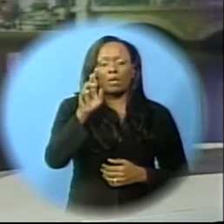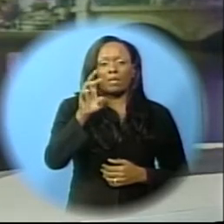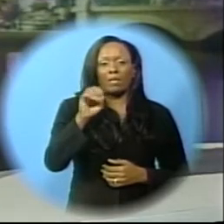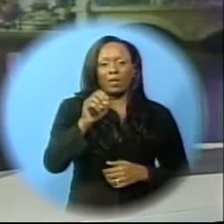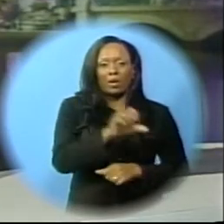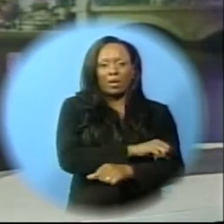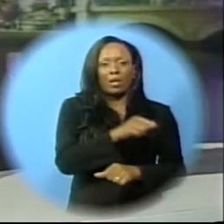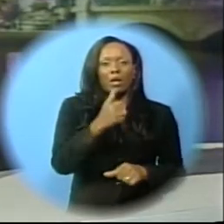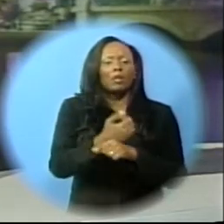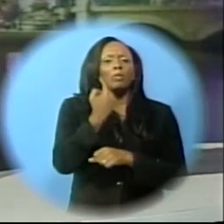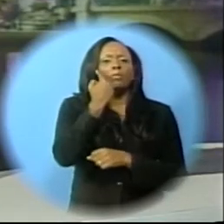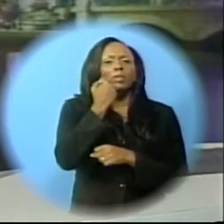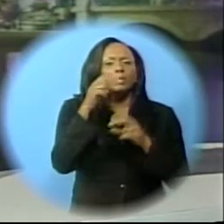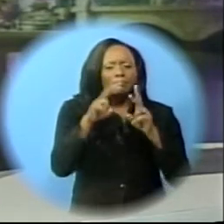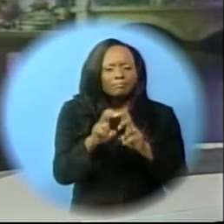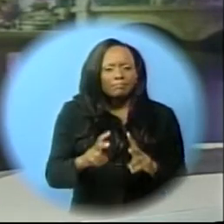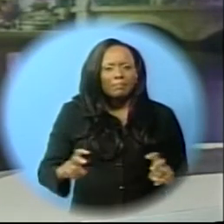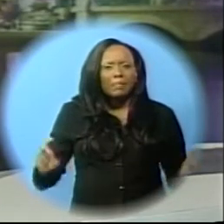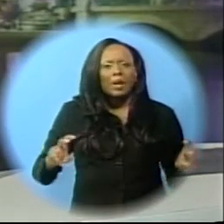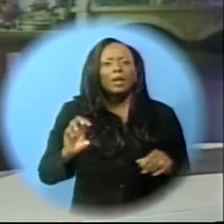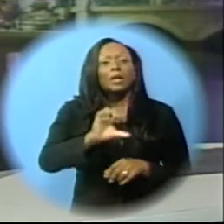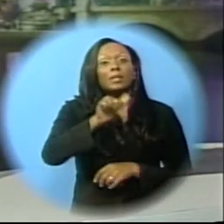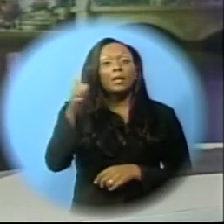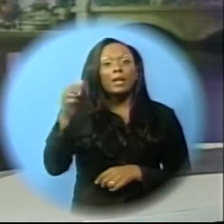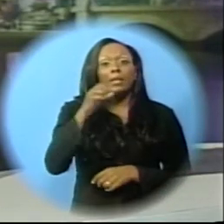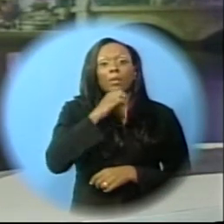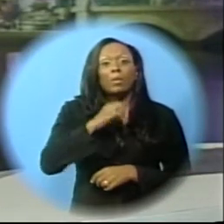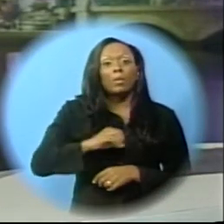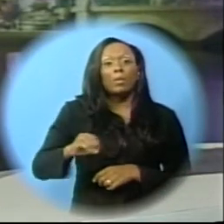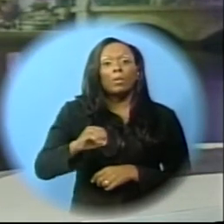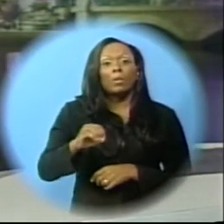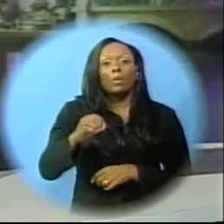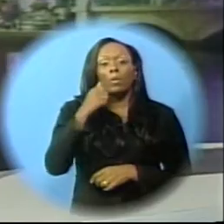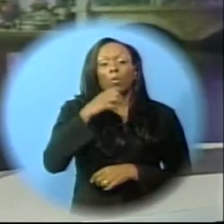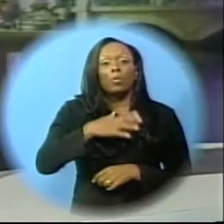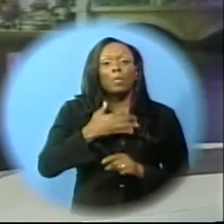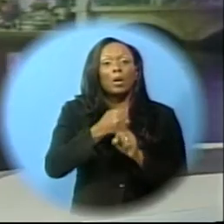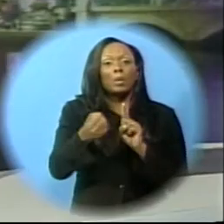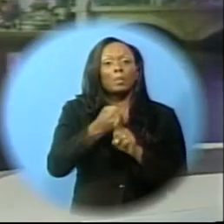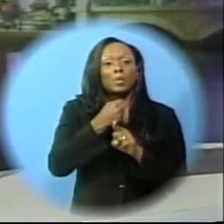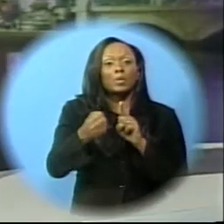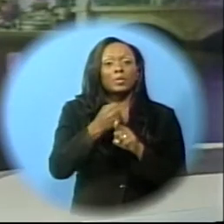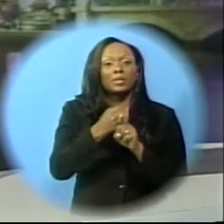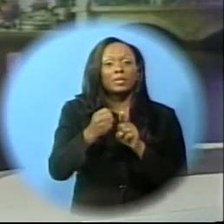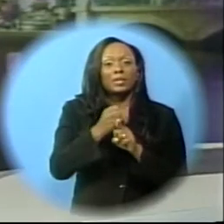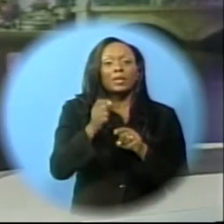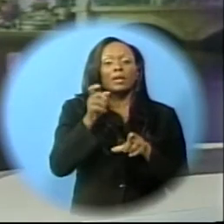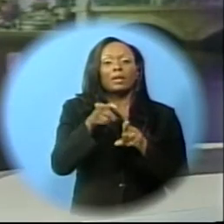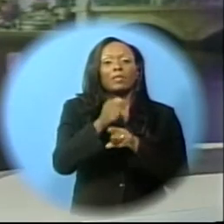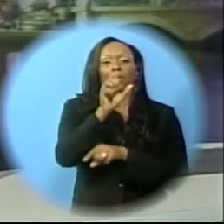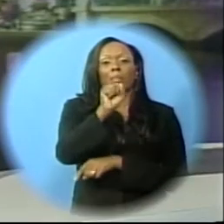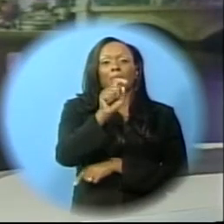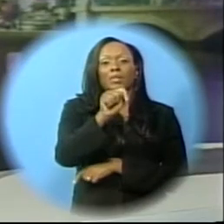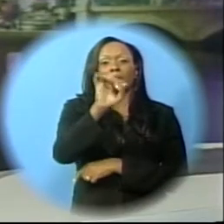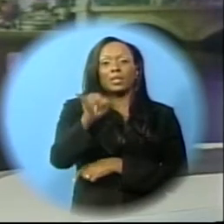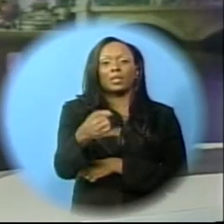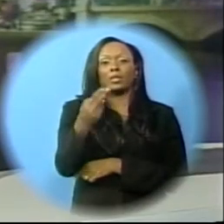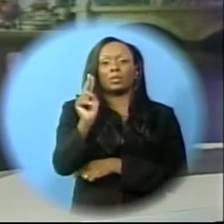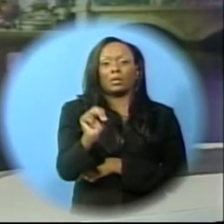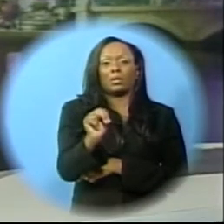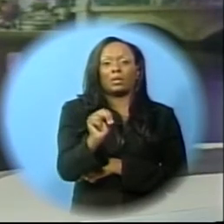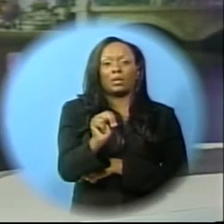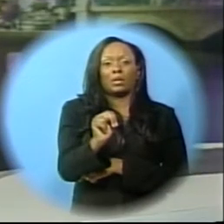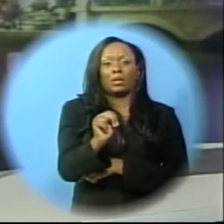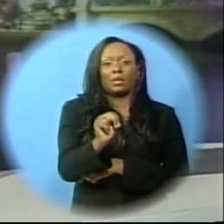most recent reports of elder abuse, this time of a 76-year-old woman of Messiah Street in St. John. After